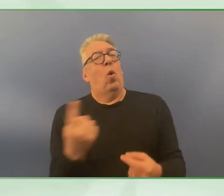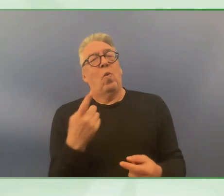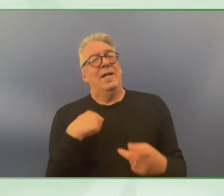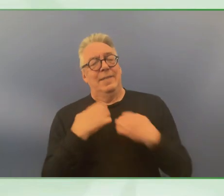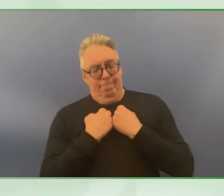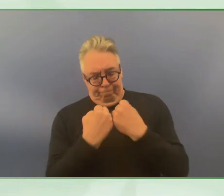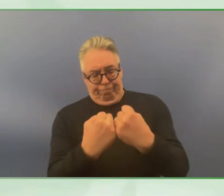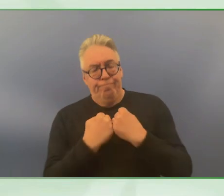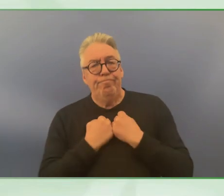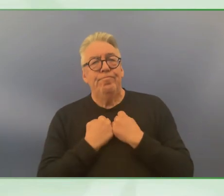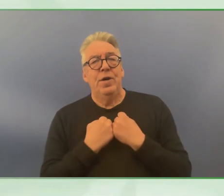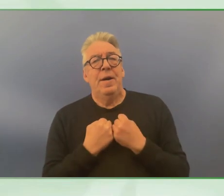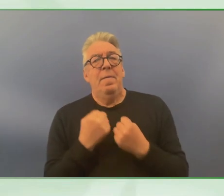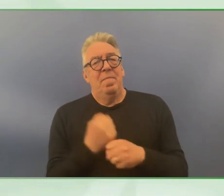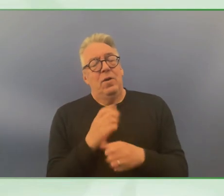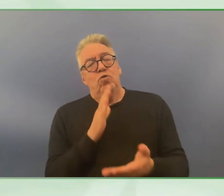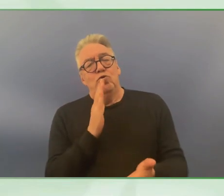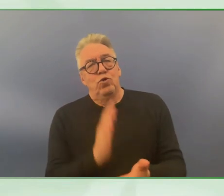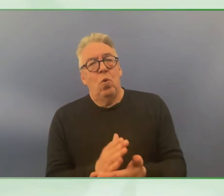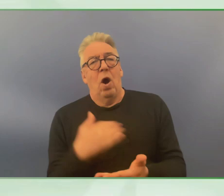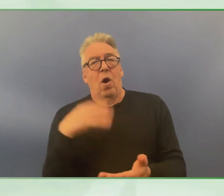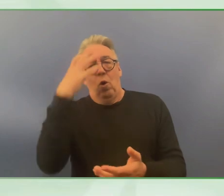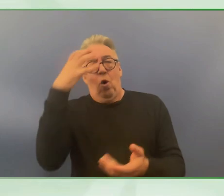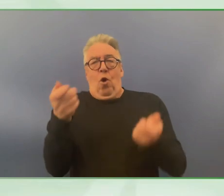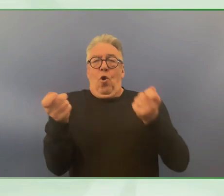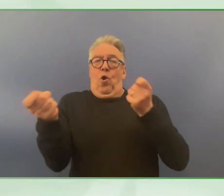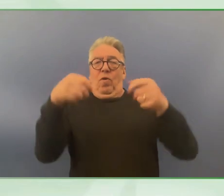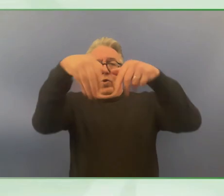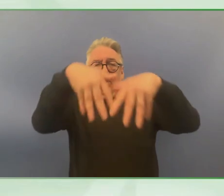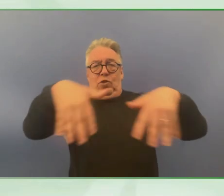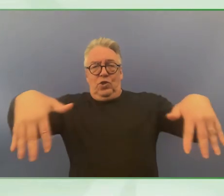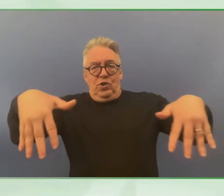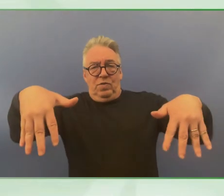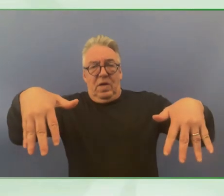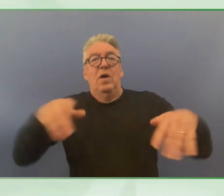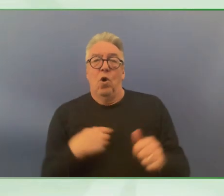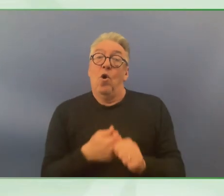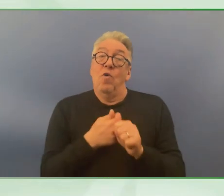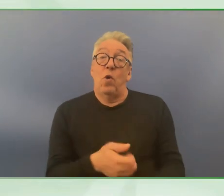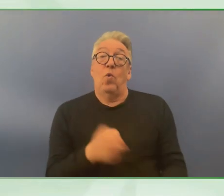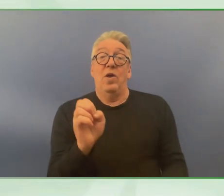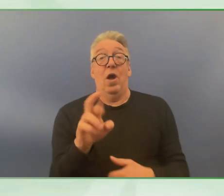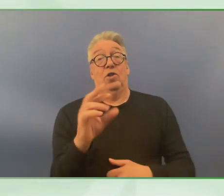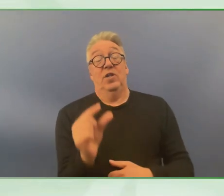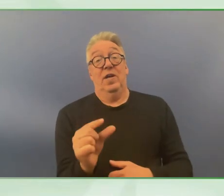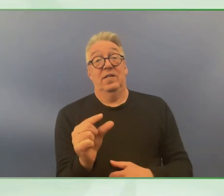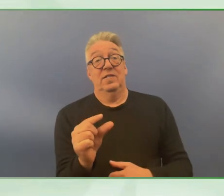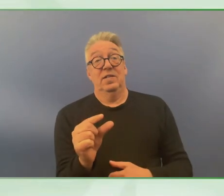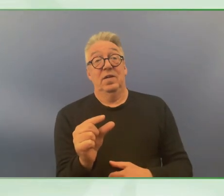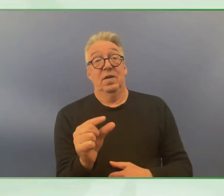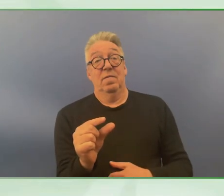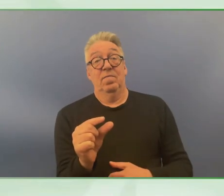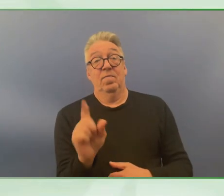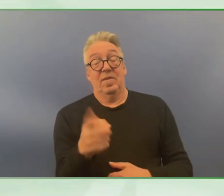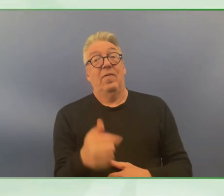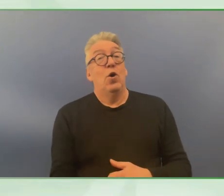ensuring that we develop our governance around the ERGs that really prepares the senior leaders